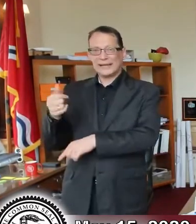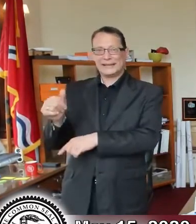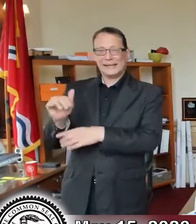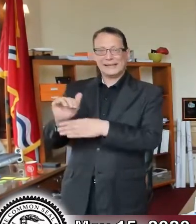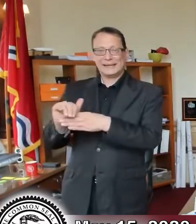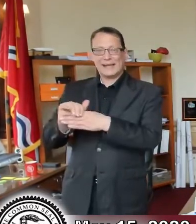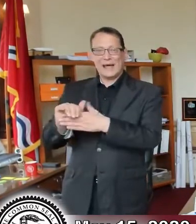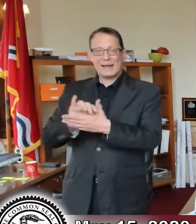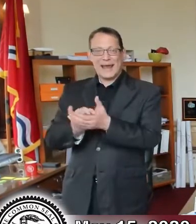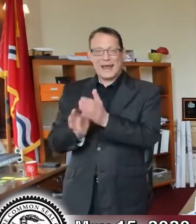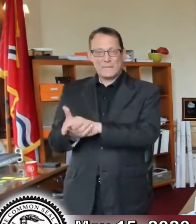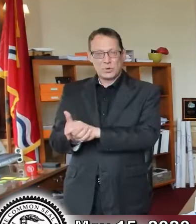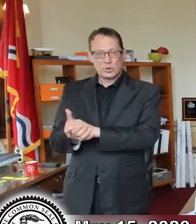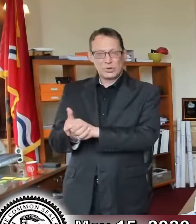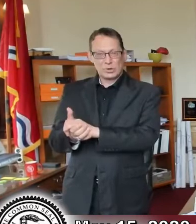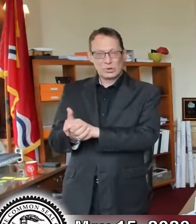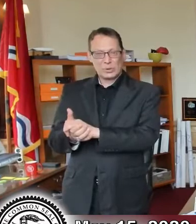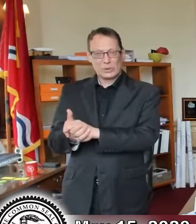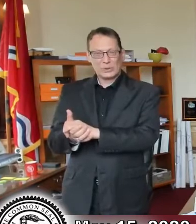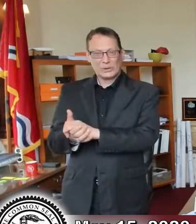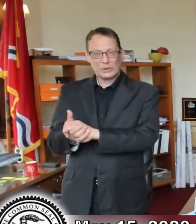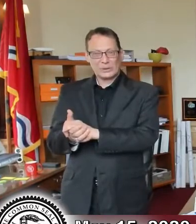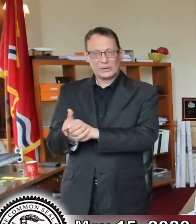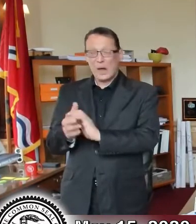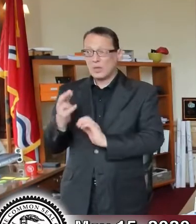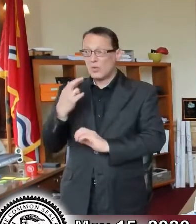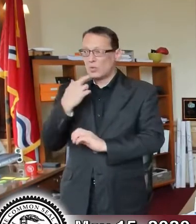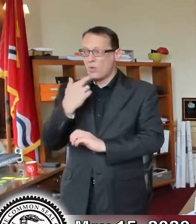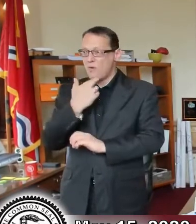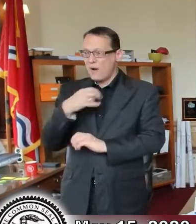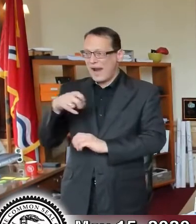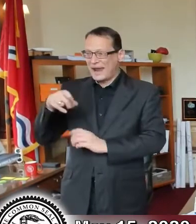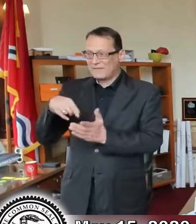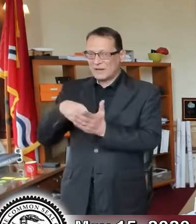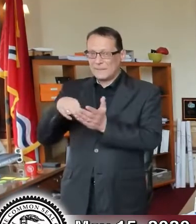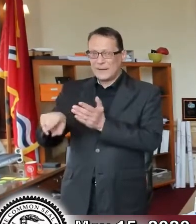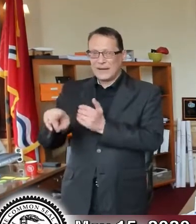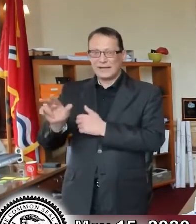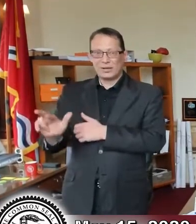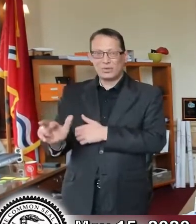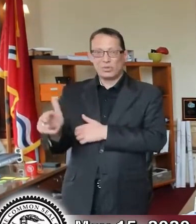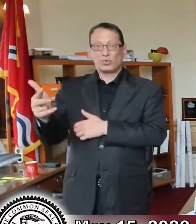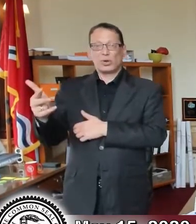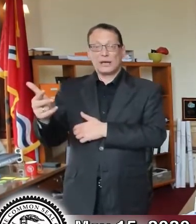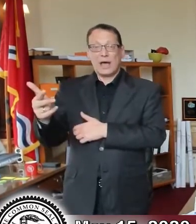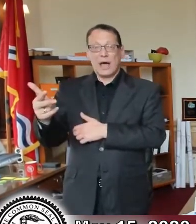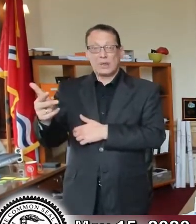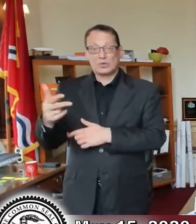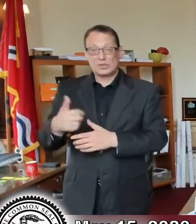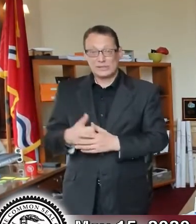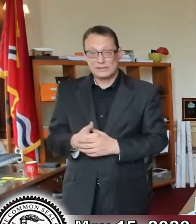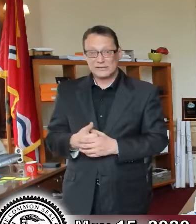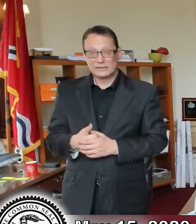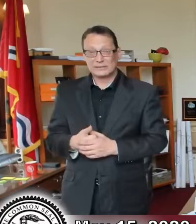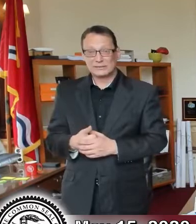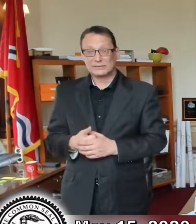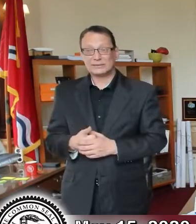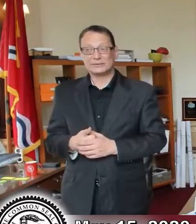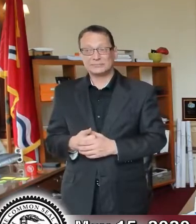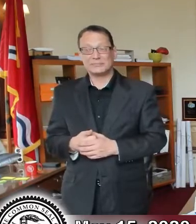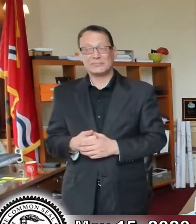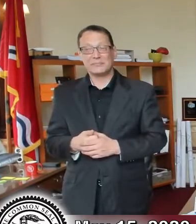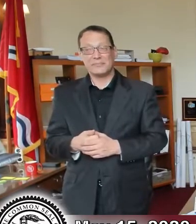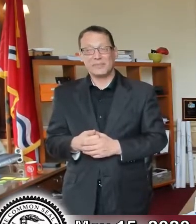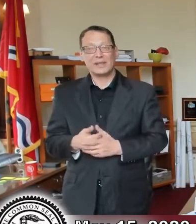$10 hamburger to be delivered, and the restaurant's having to pay $3 of the $10 to get it delivered. So